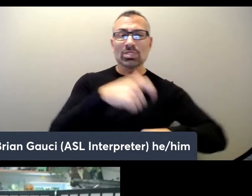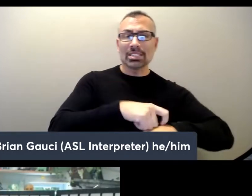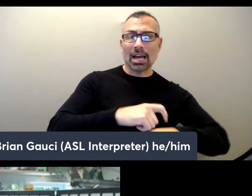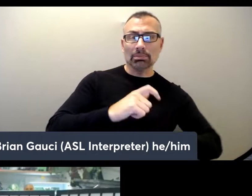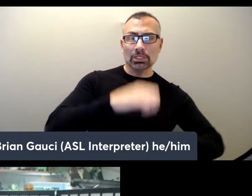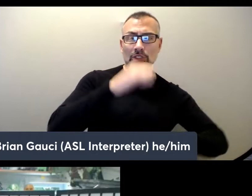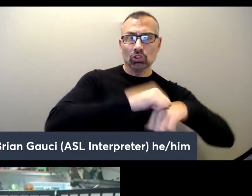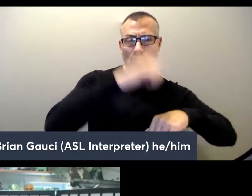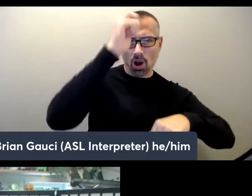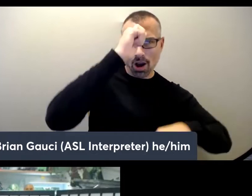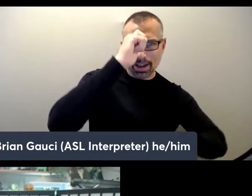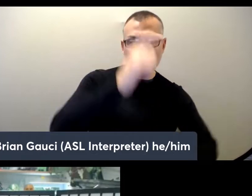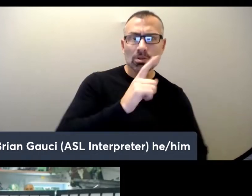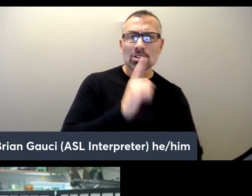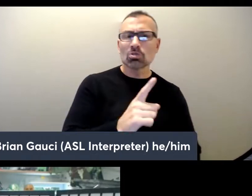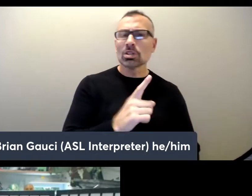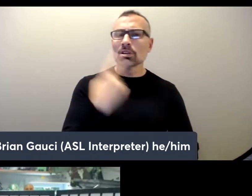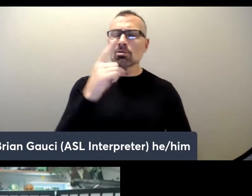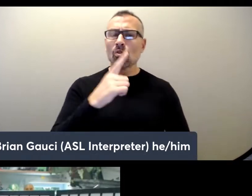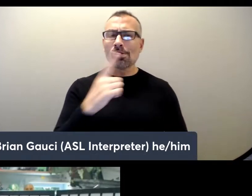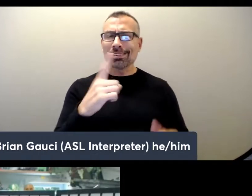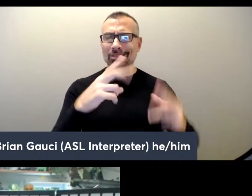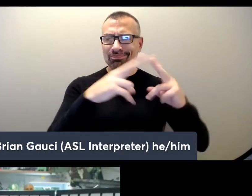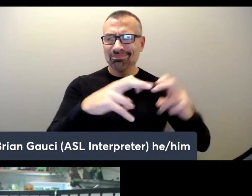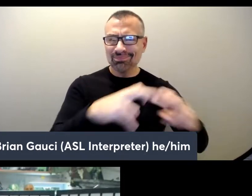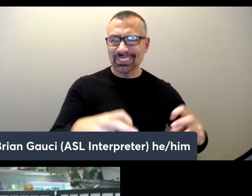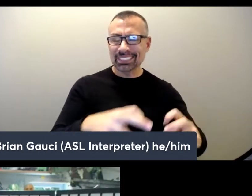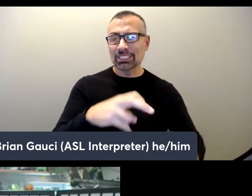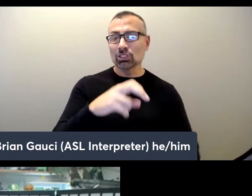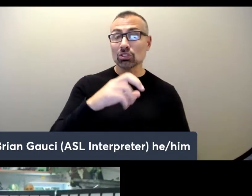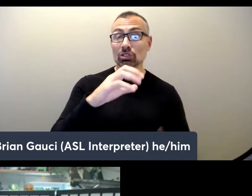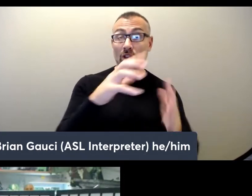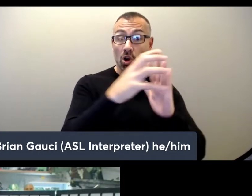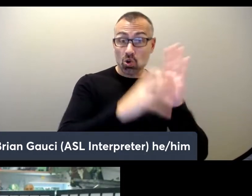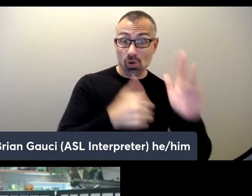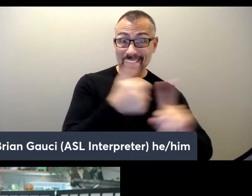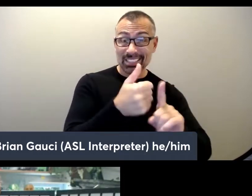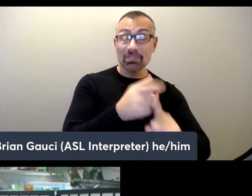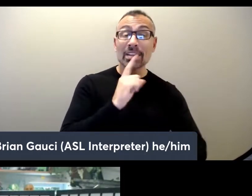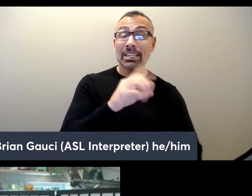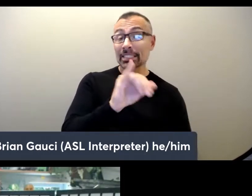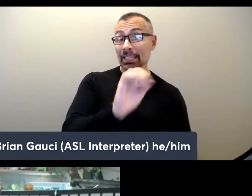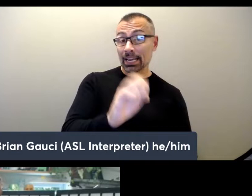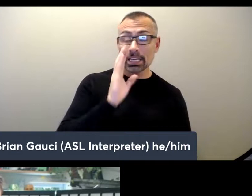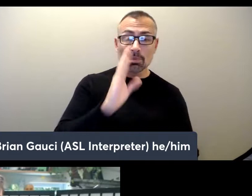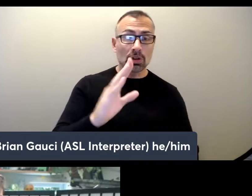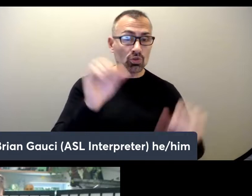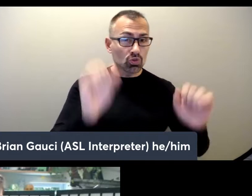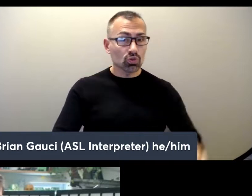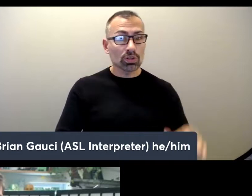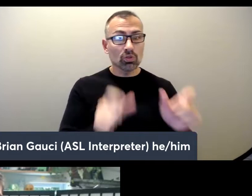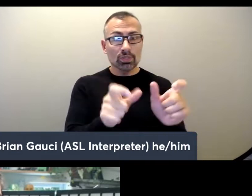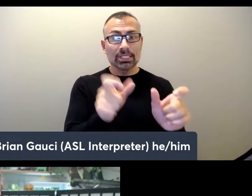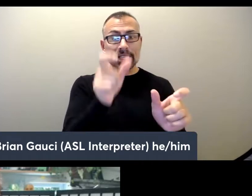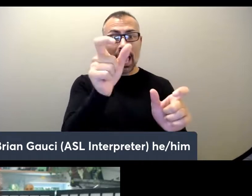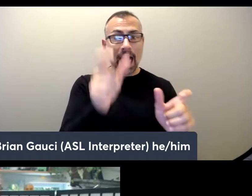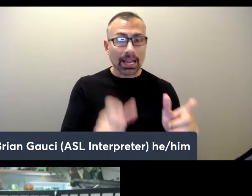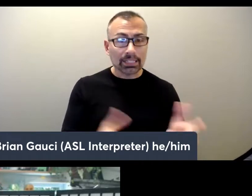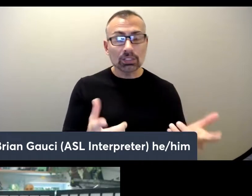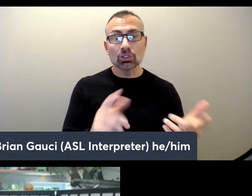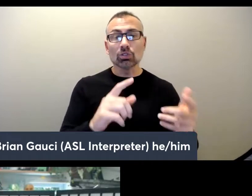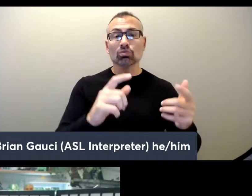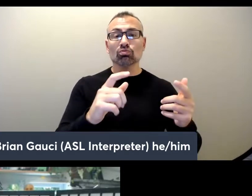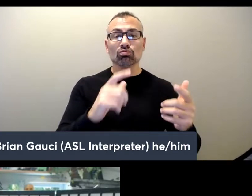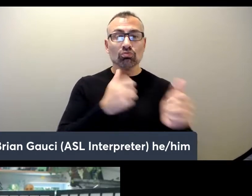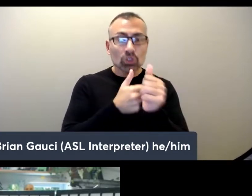really for digging into the code itself, right? It's an IDE, but it's going to allow you to do stack traces. It's going to allow you to dig into the console logs and really find out what's going